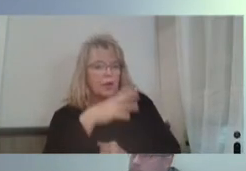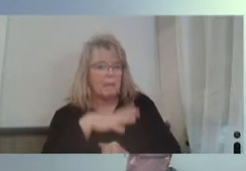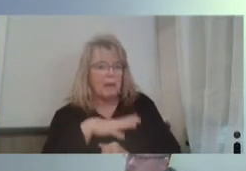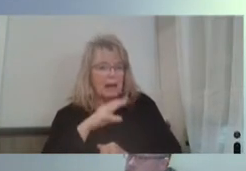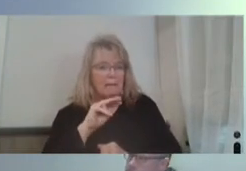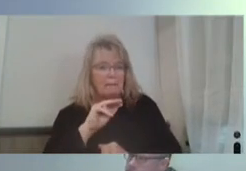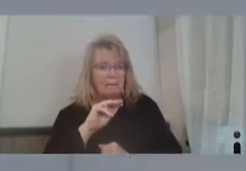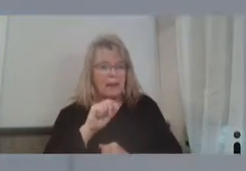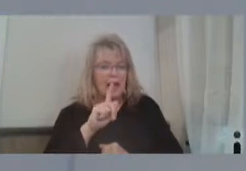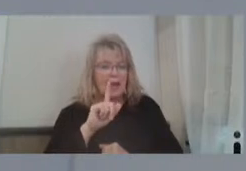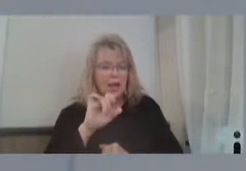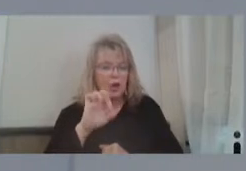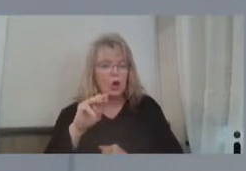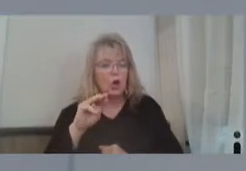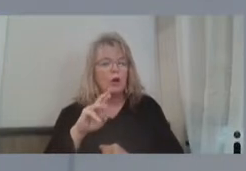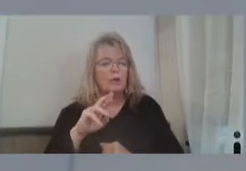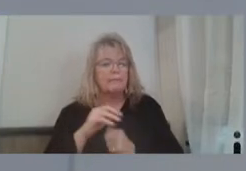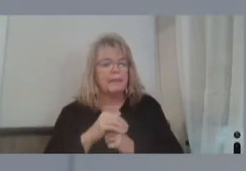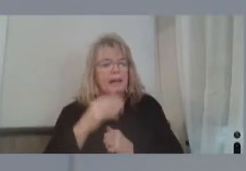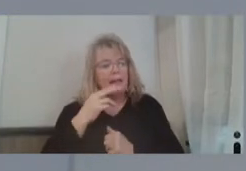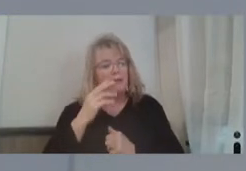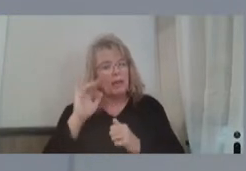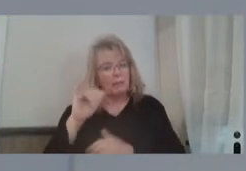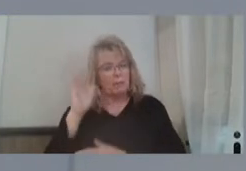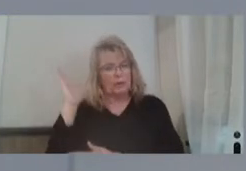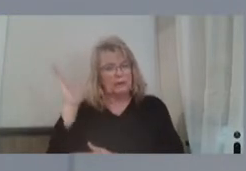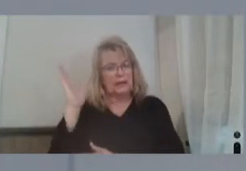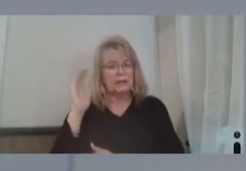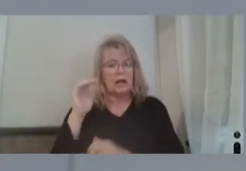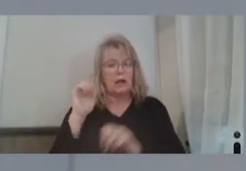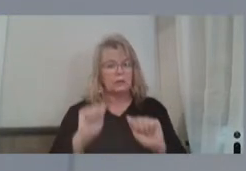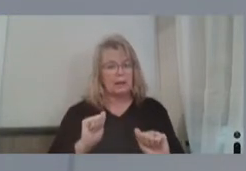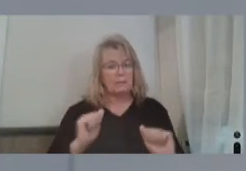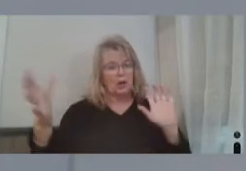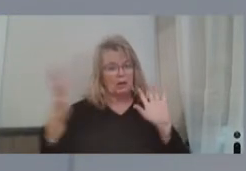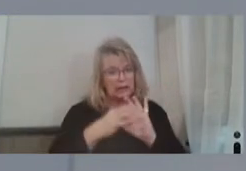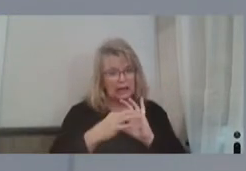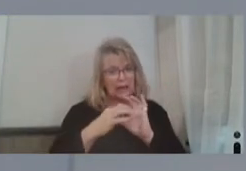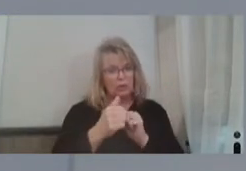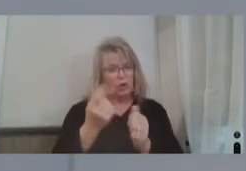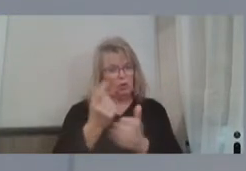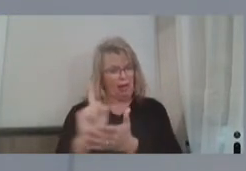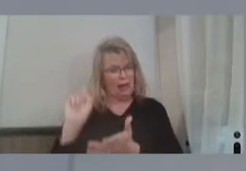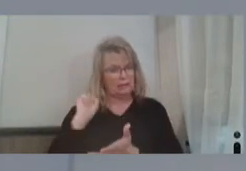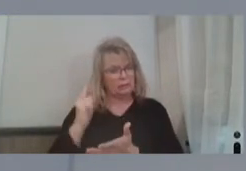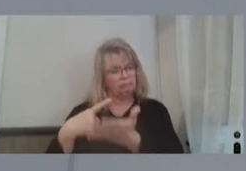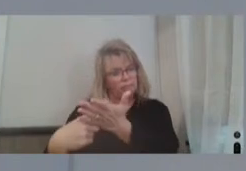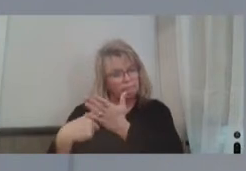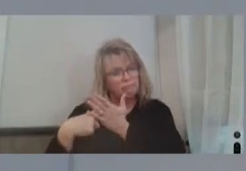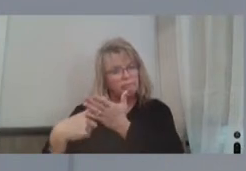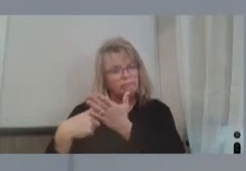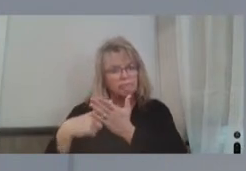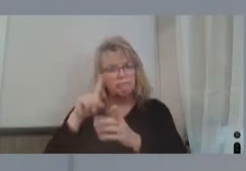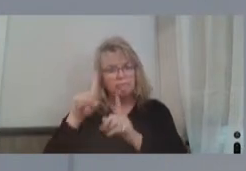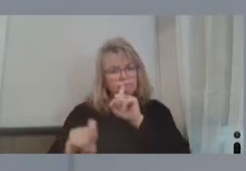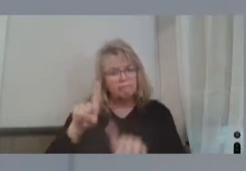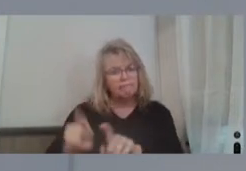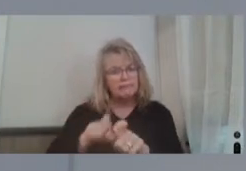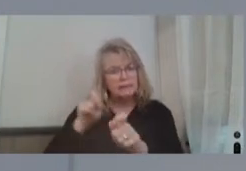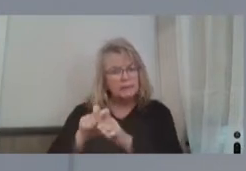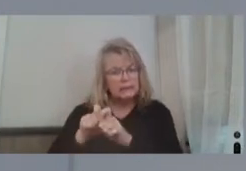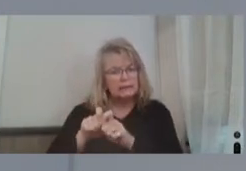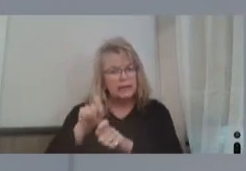for the presentation. And I was able to connect with you last week to ask some specific